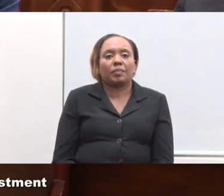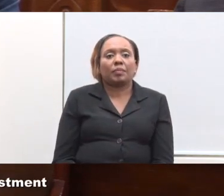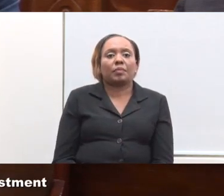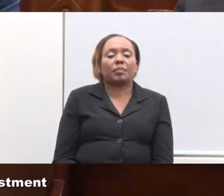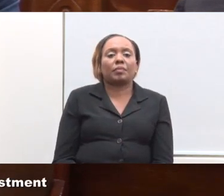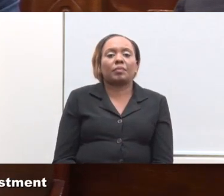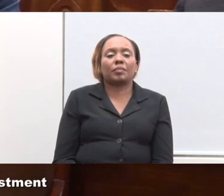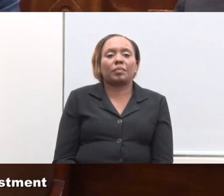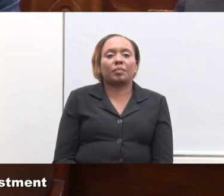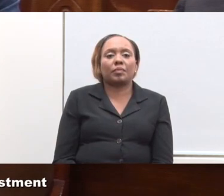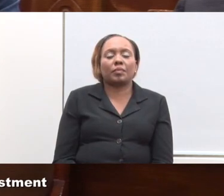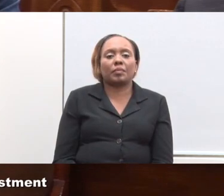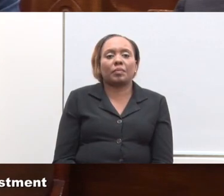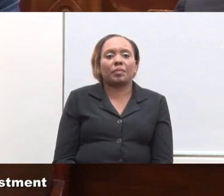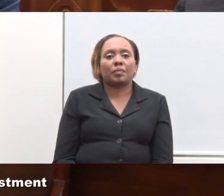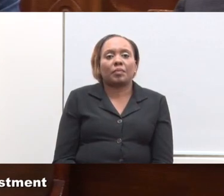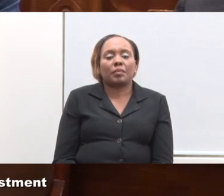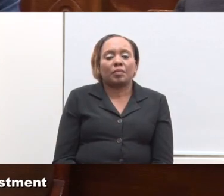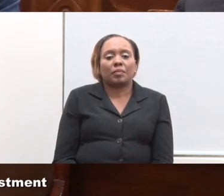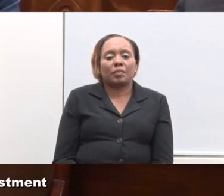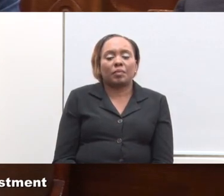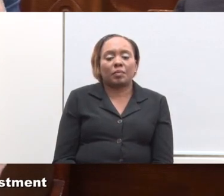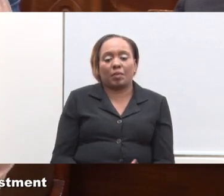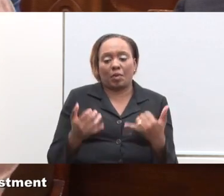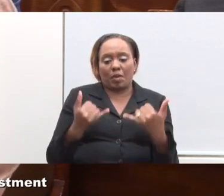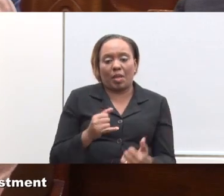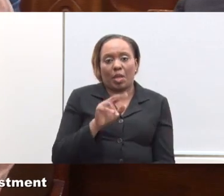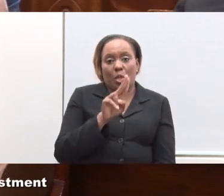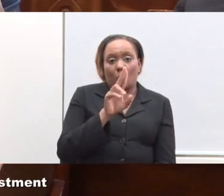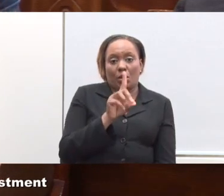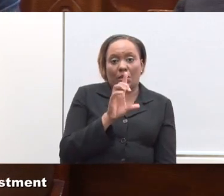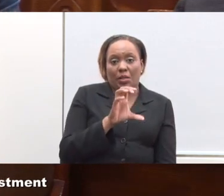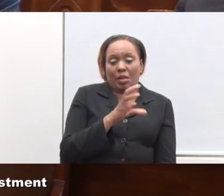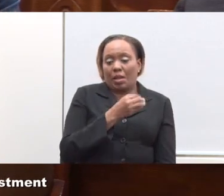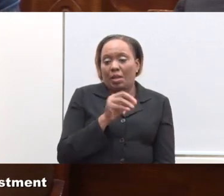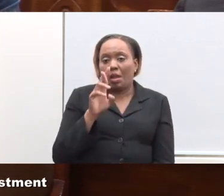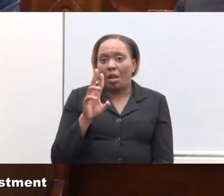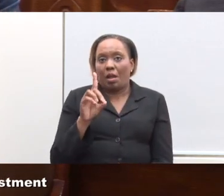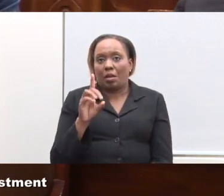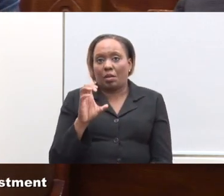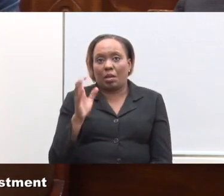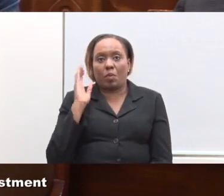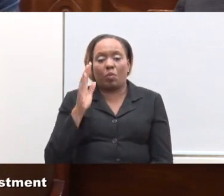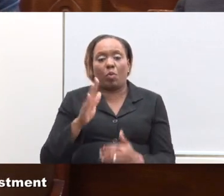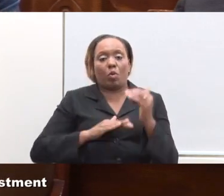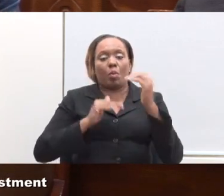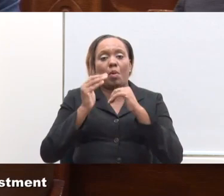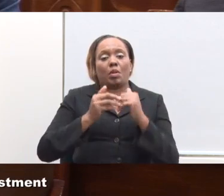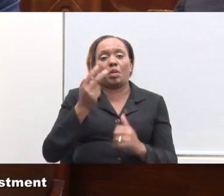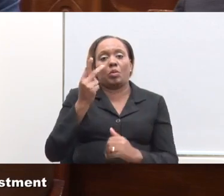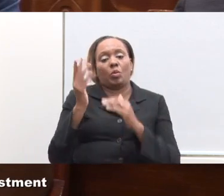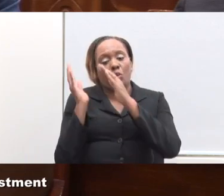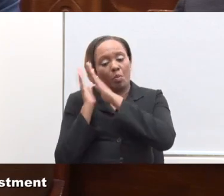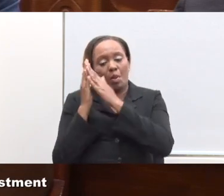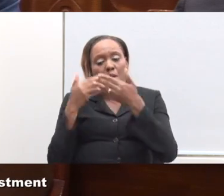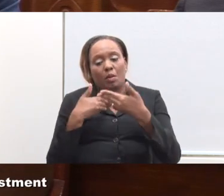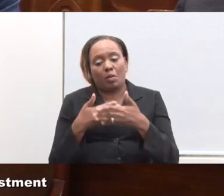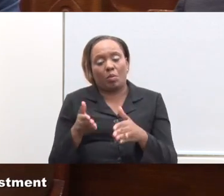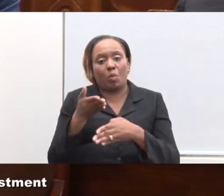Mr. Speaker, right now the UDC and the RDC will build a 2-bedroom wooden house on average